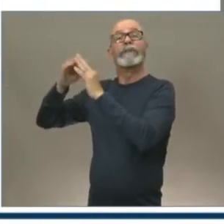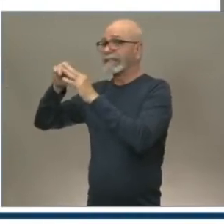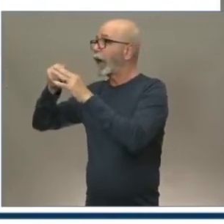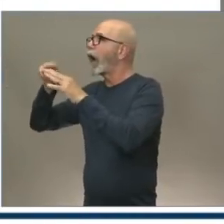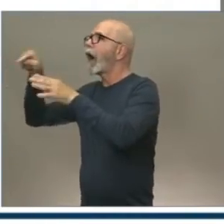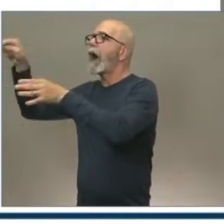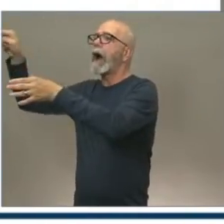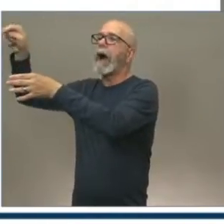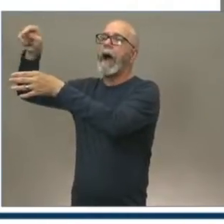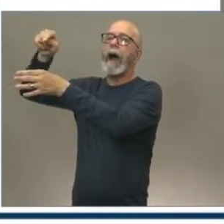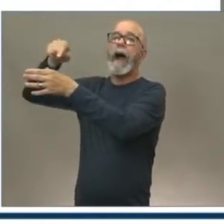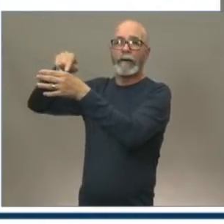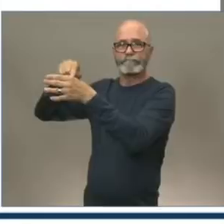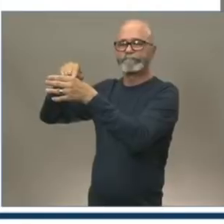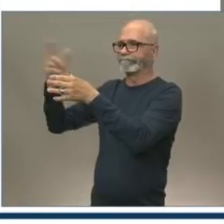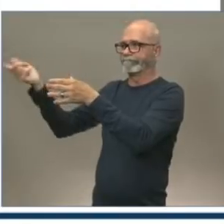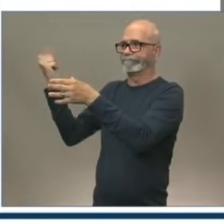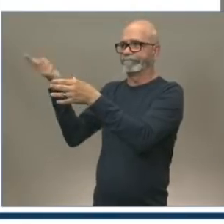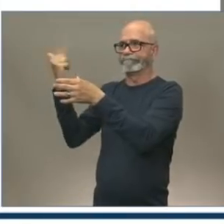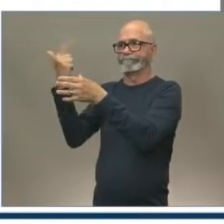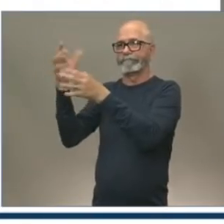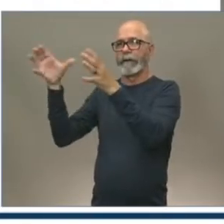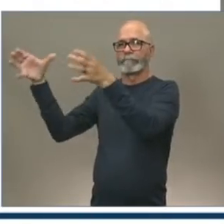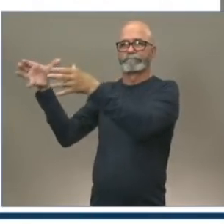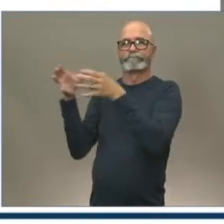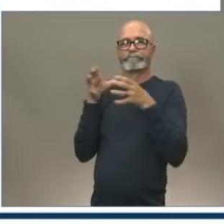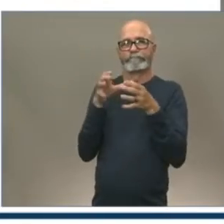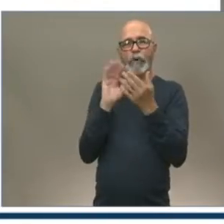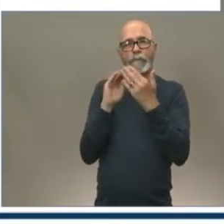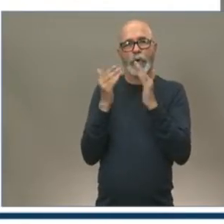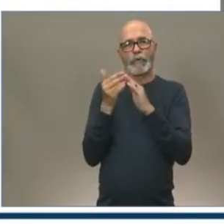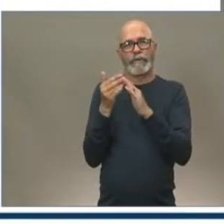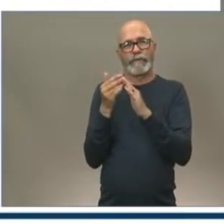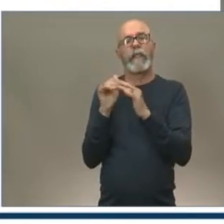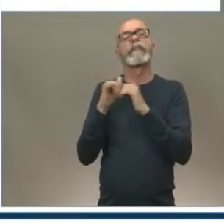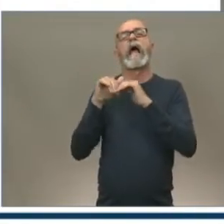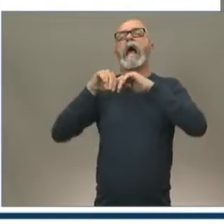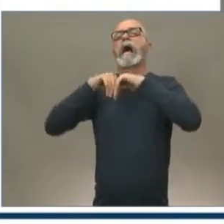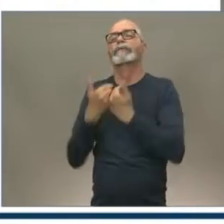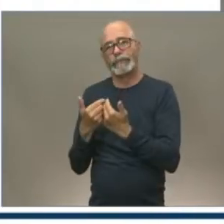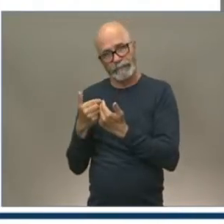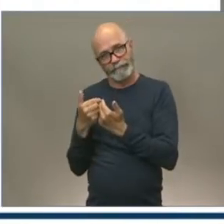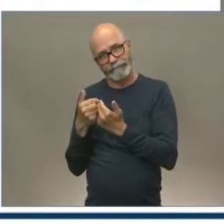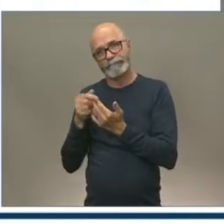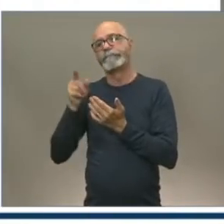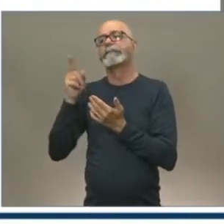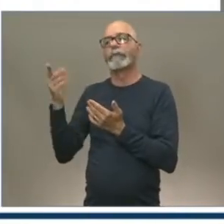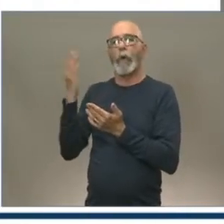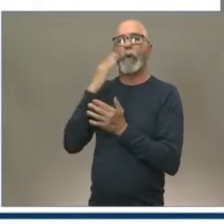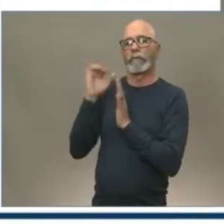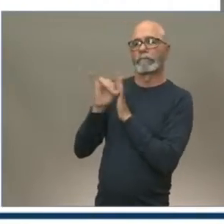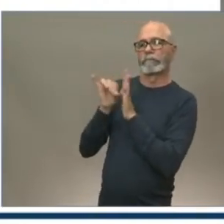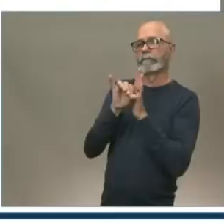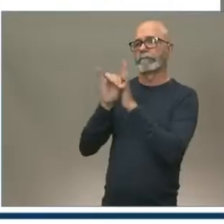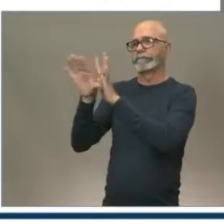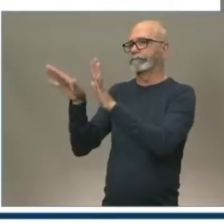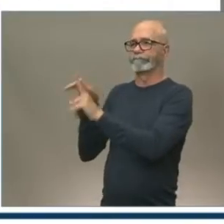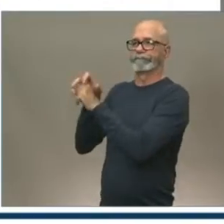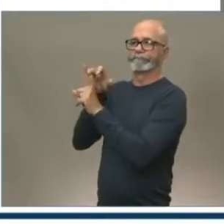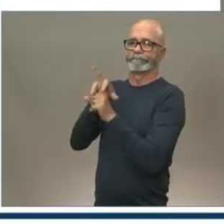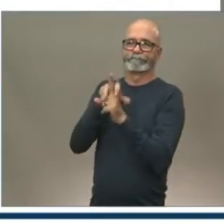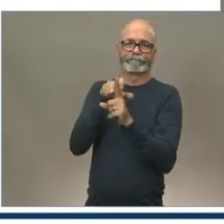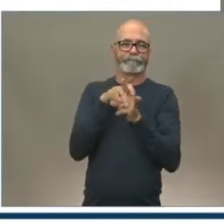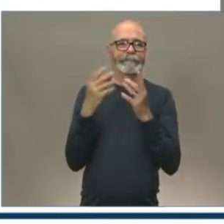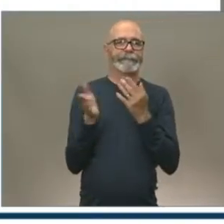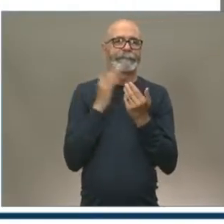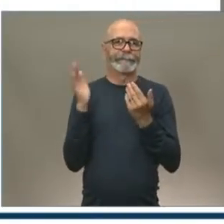to also be tested to see, and that is one of the ways we've always allowed ourselves to keep ahead of the virus. So we look aggressively